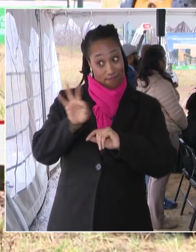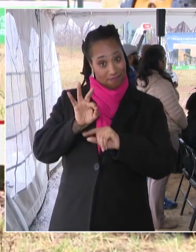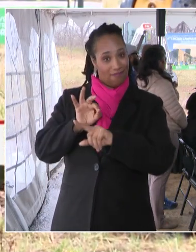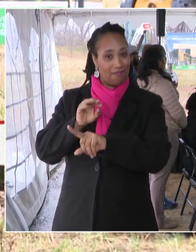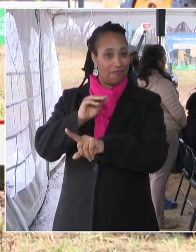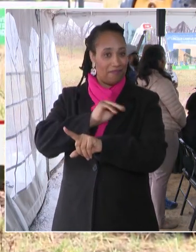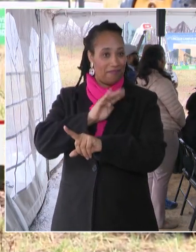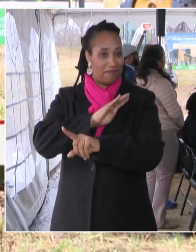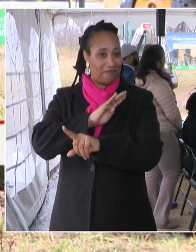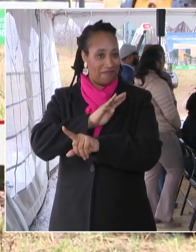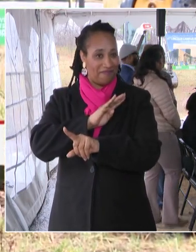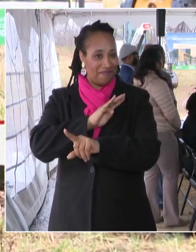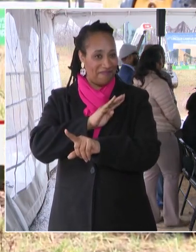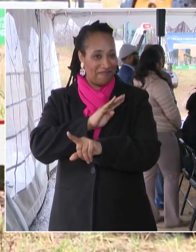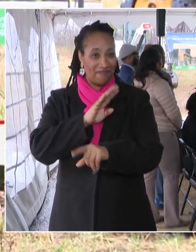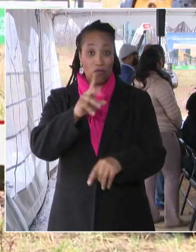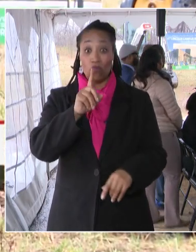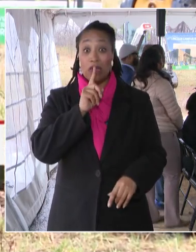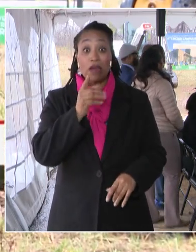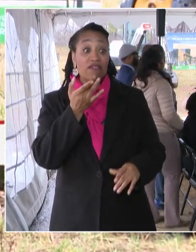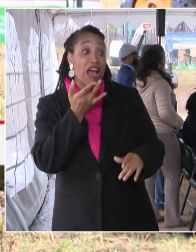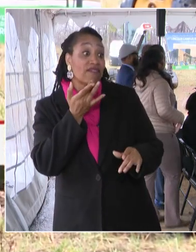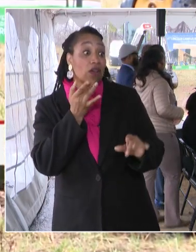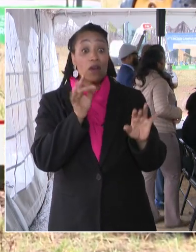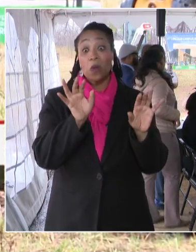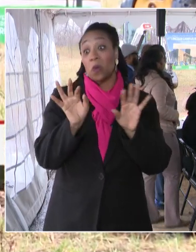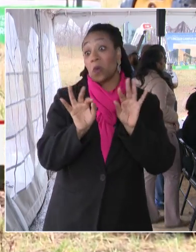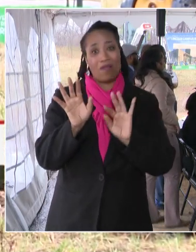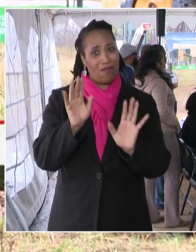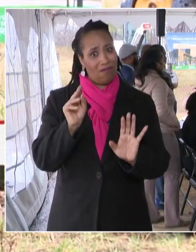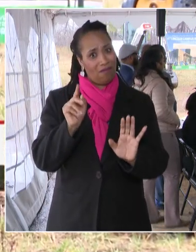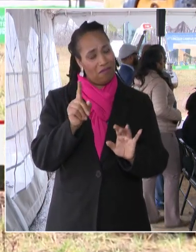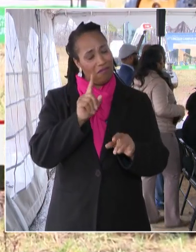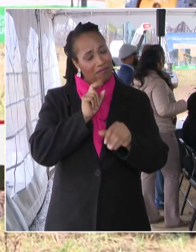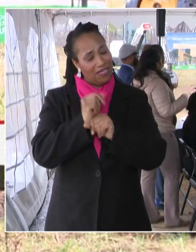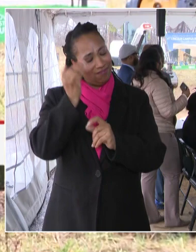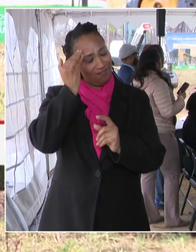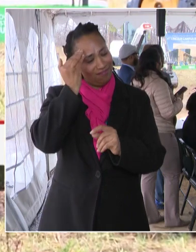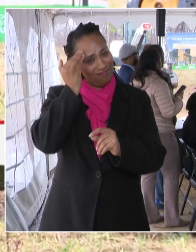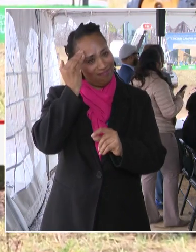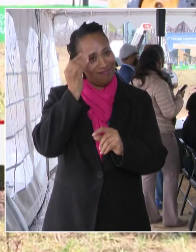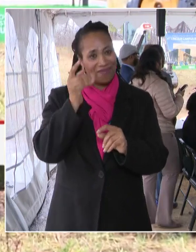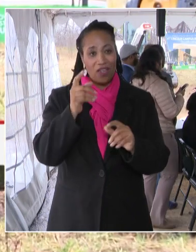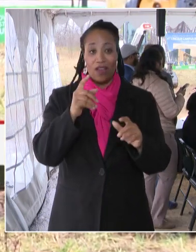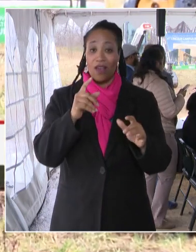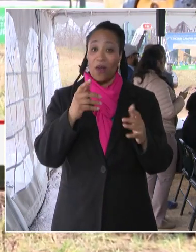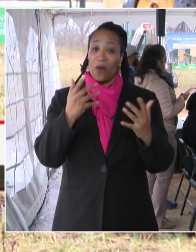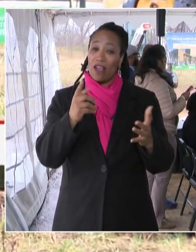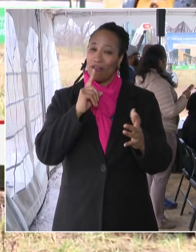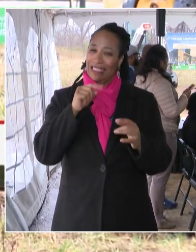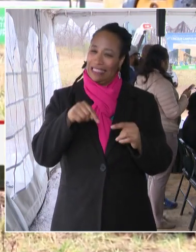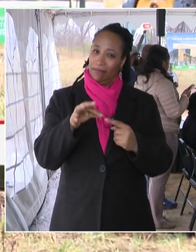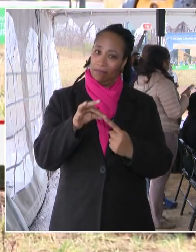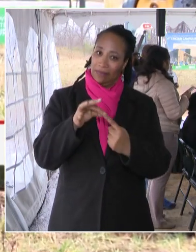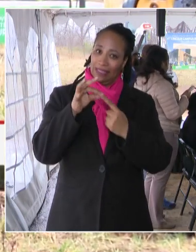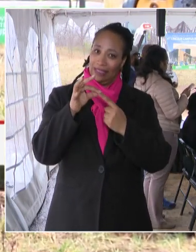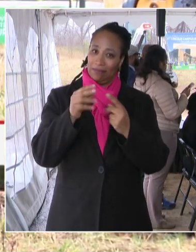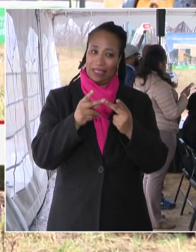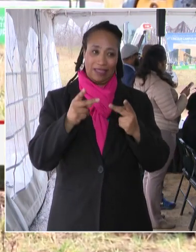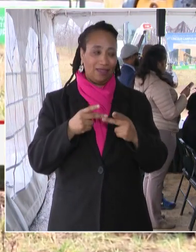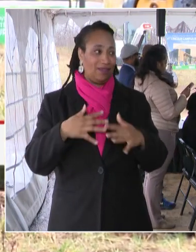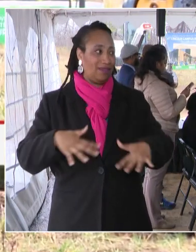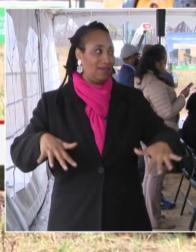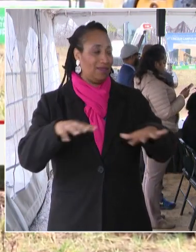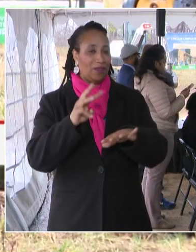favorites. But I can't resist. This is a very special place for me. I attended the old